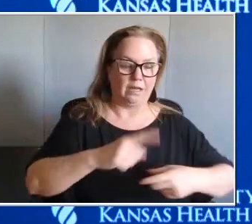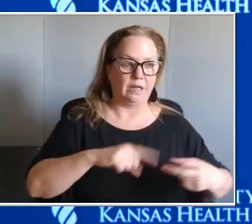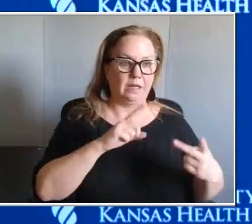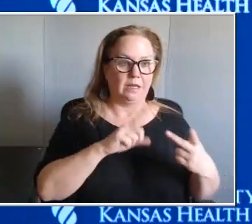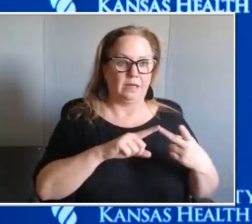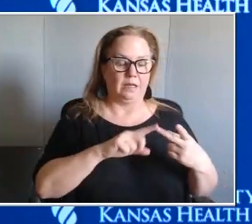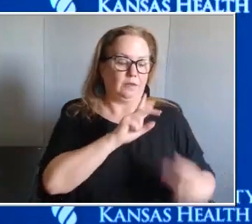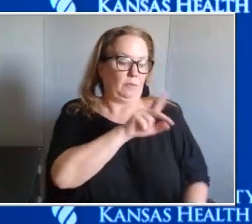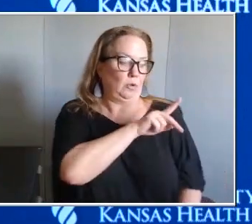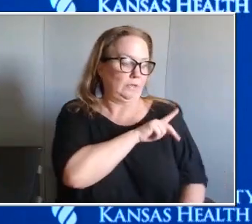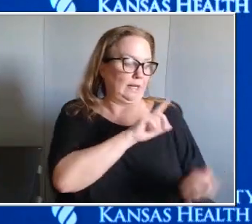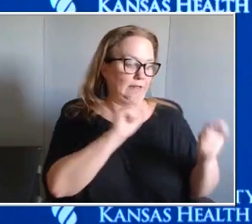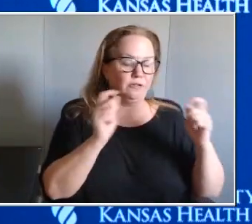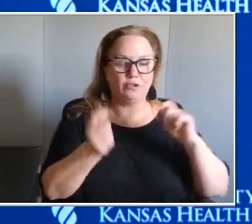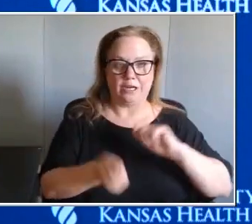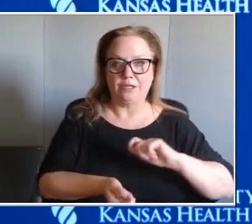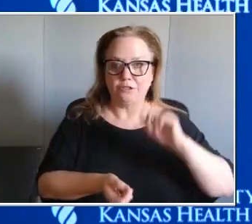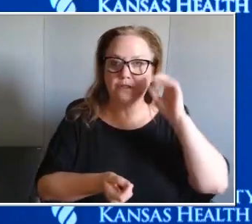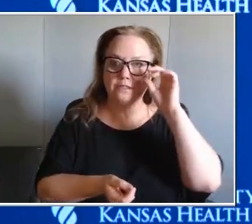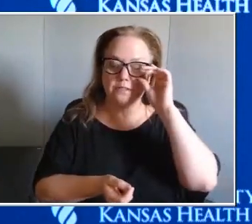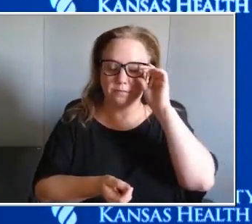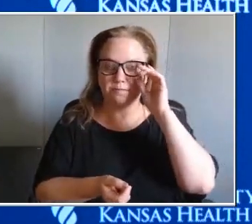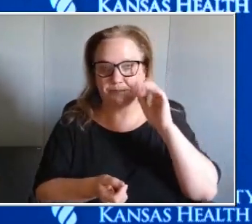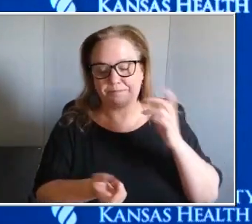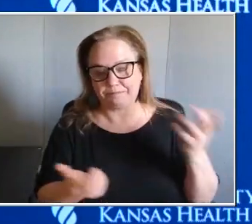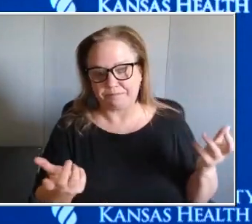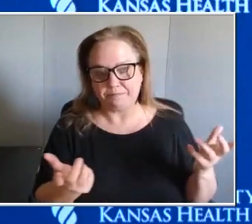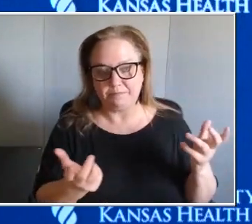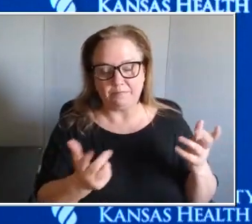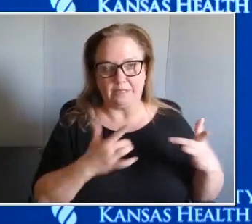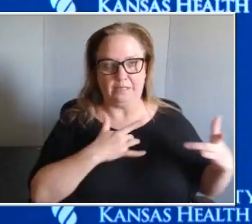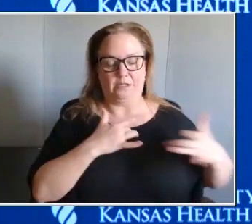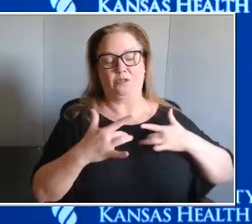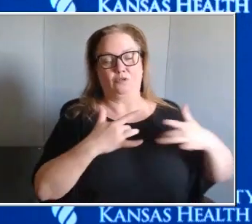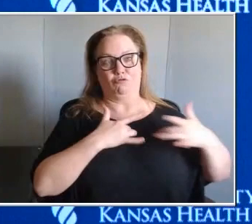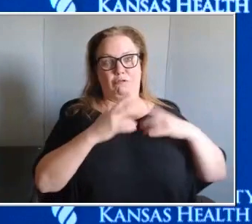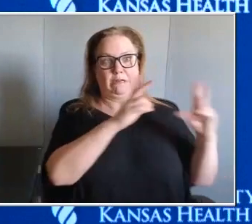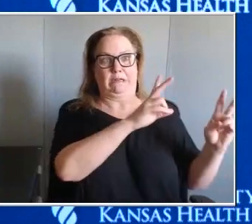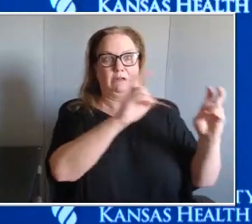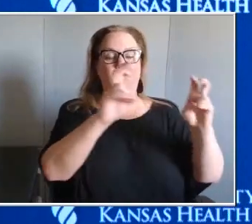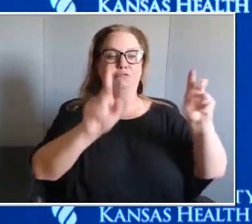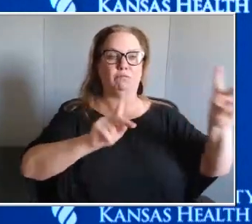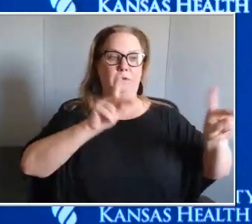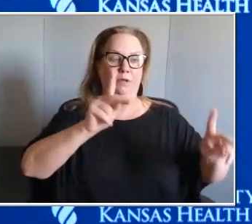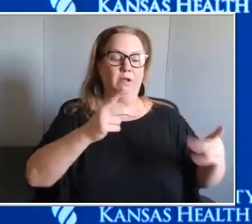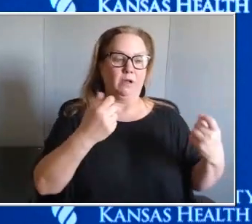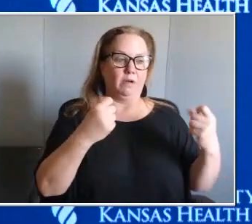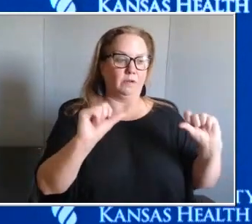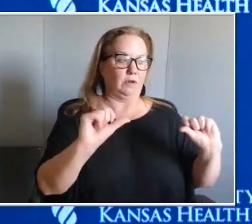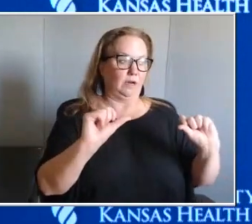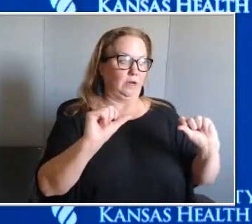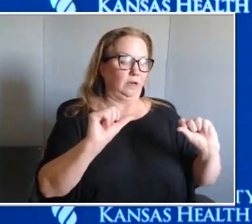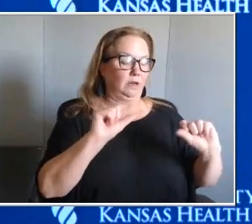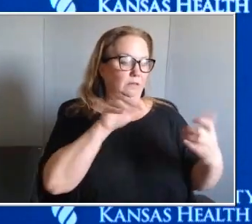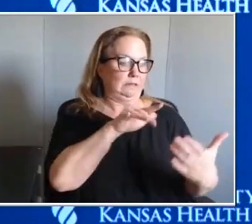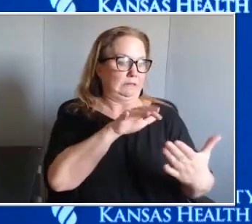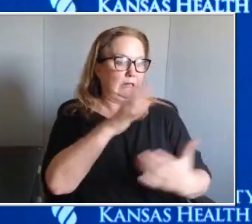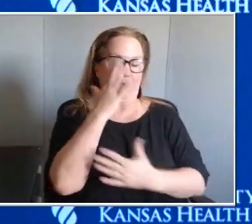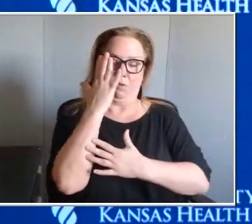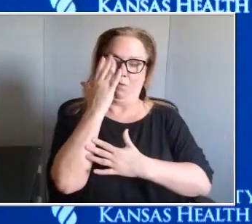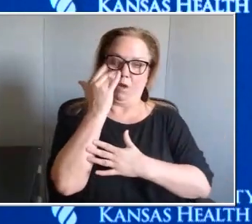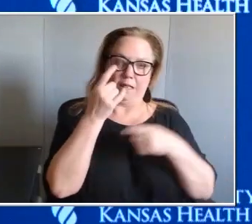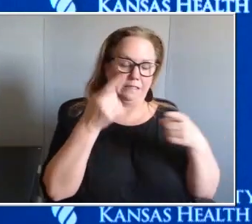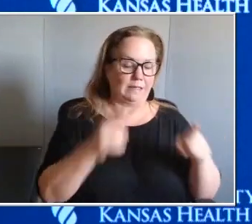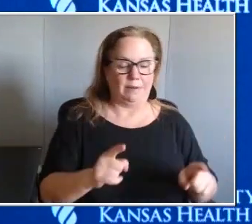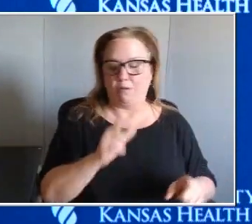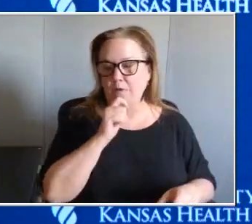personality changes. So they're very concerning symptoms, and people have often have done a lot of studies to try to figure out why this happens. We don't really